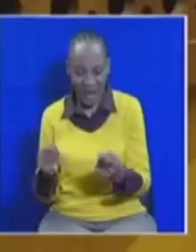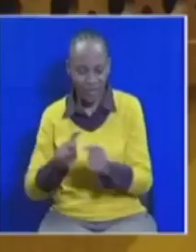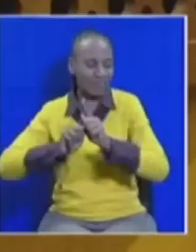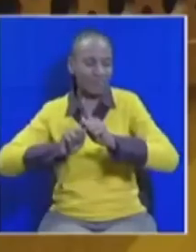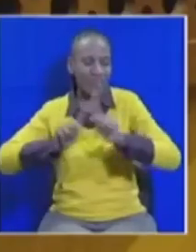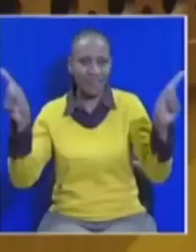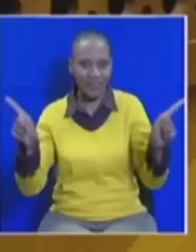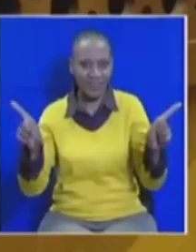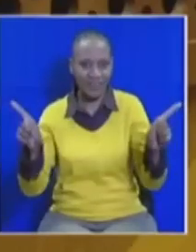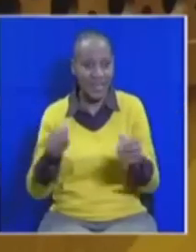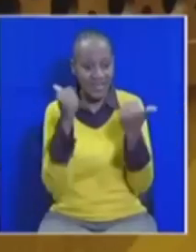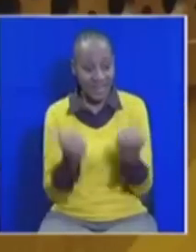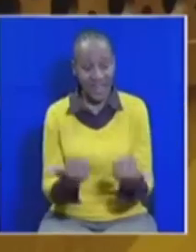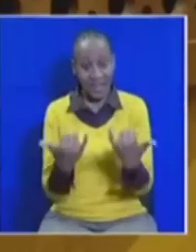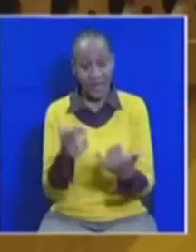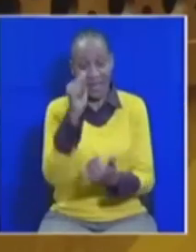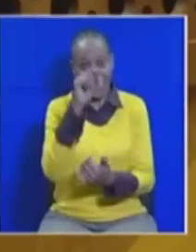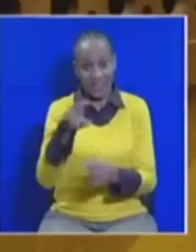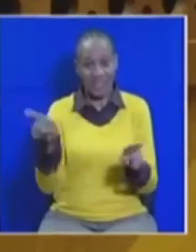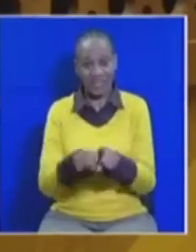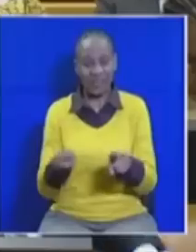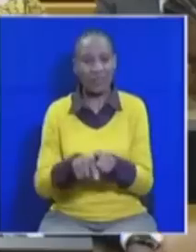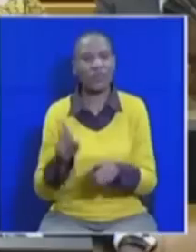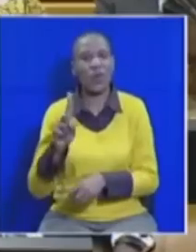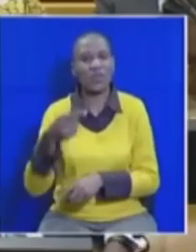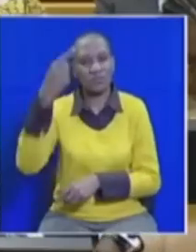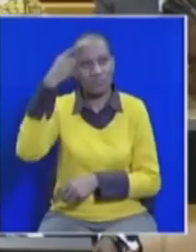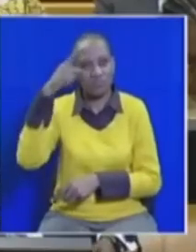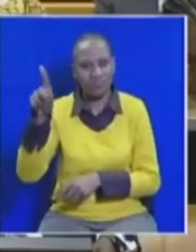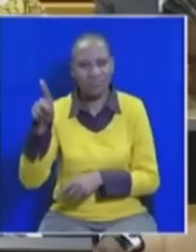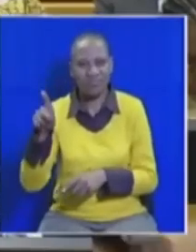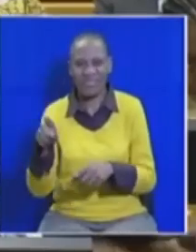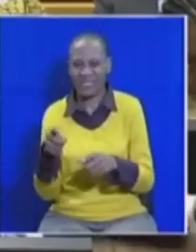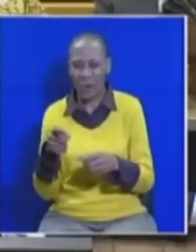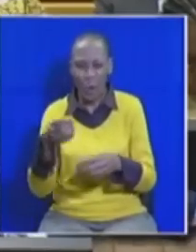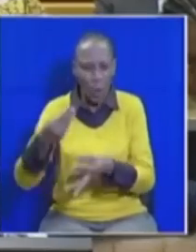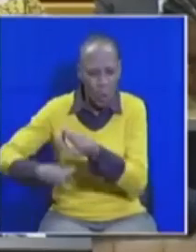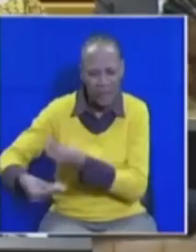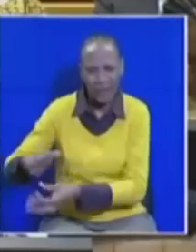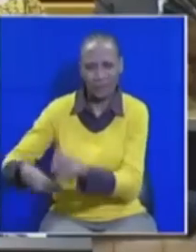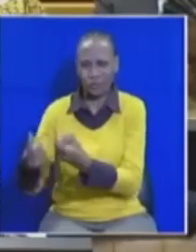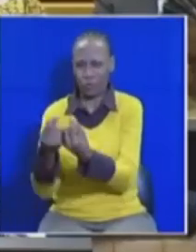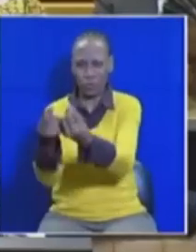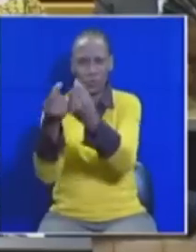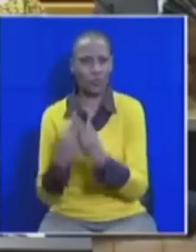Thabo Mbeki called an ignoble, blood-sucking, and corrupt parasite.